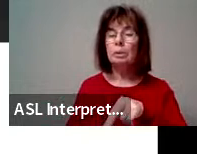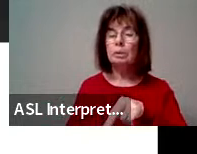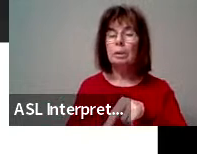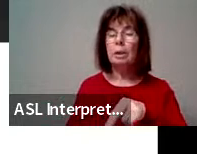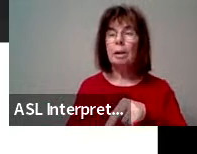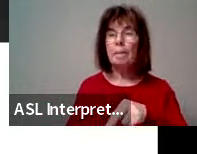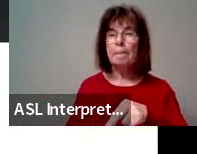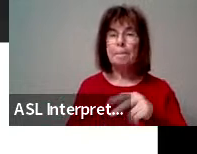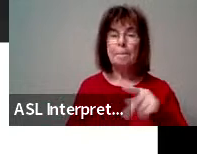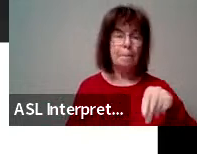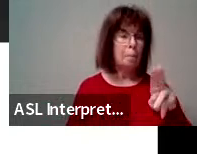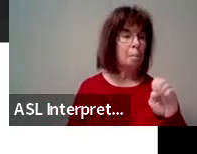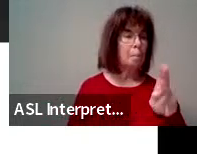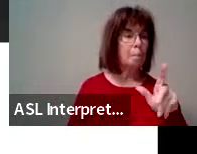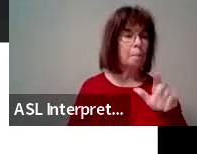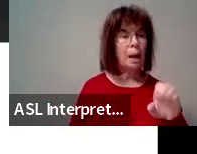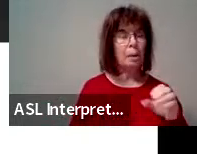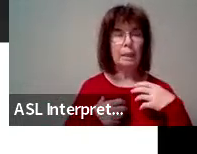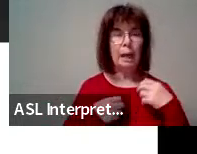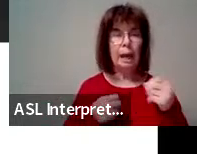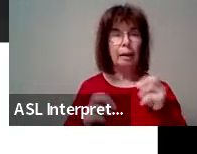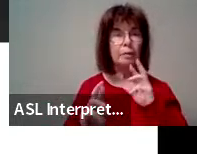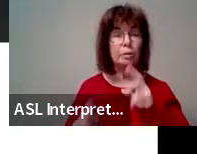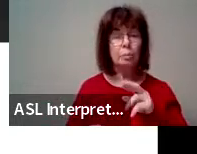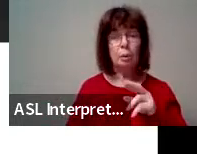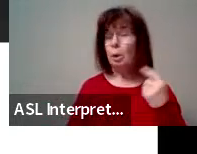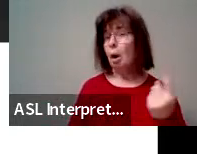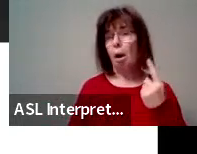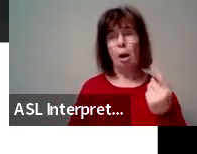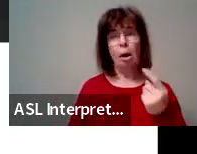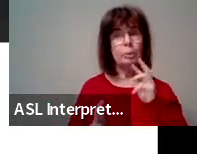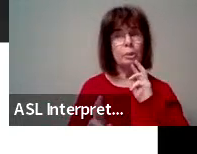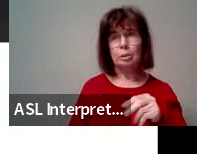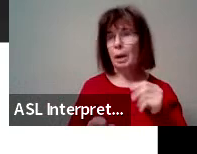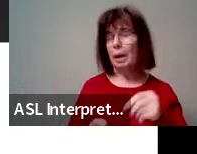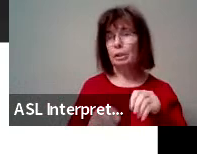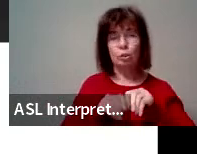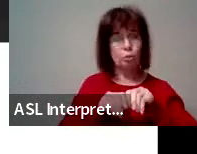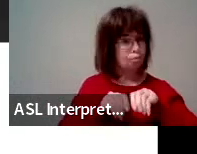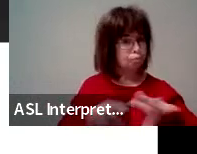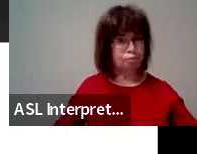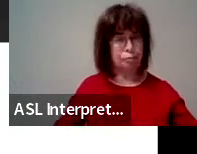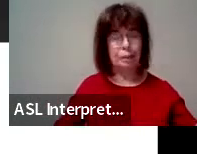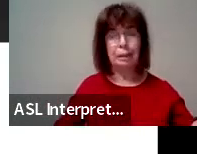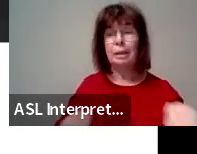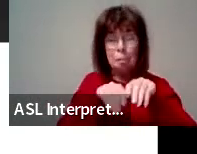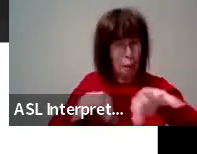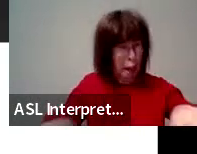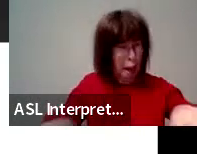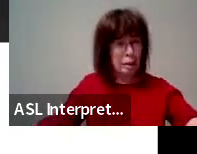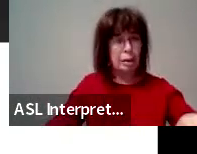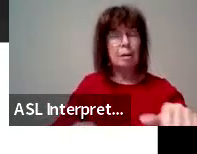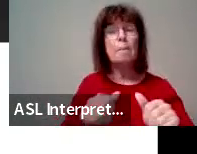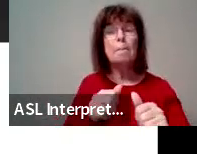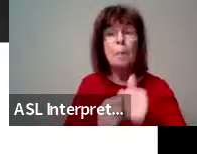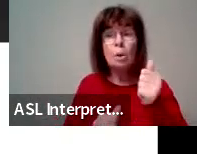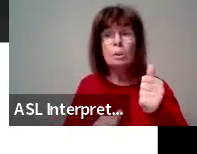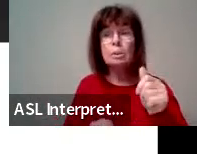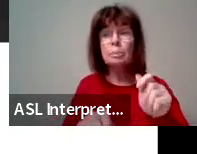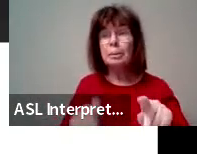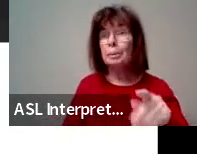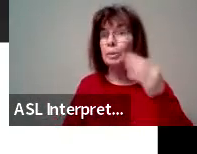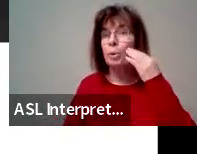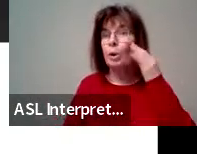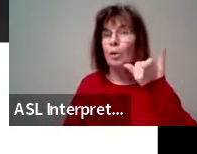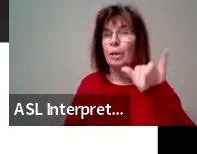response. Public health is always responding to outbreaks of communicable diseases. Mostly people don't know that